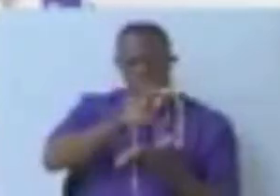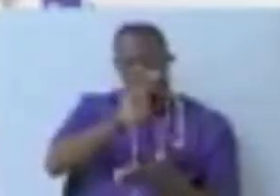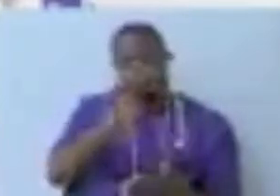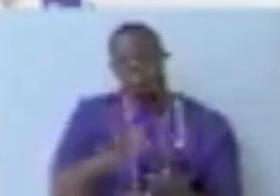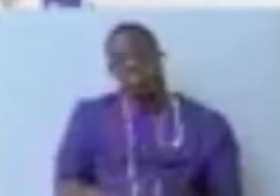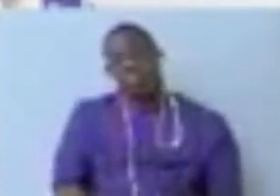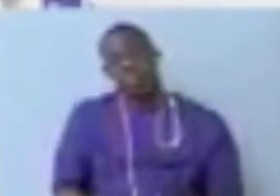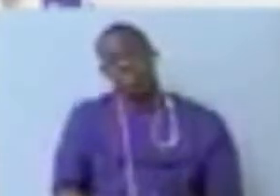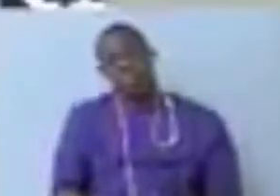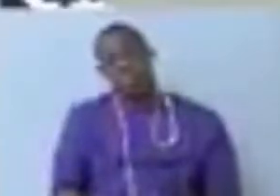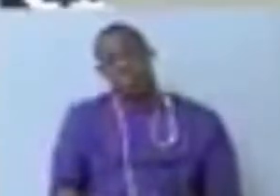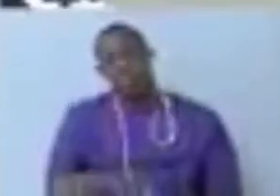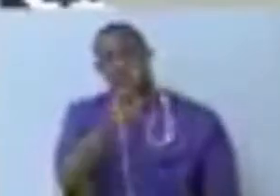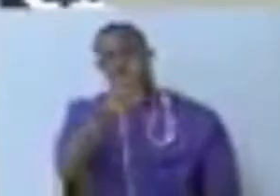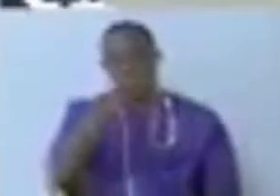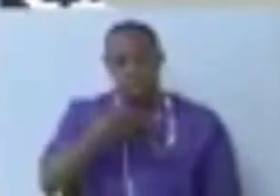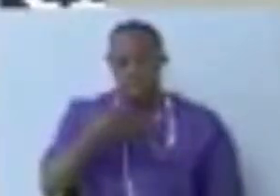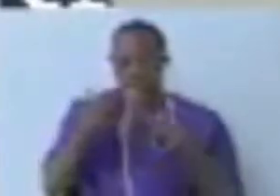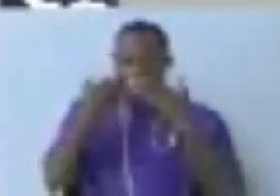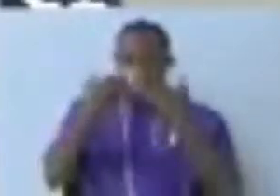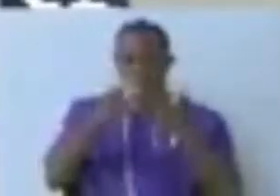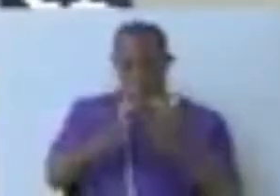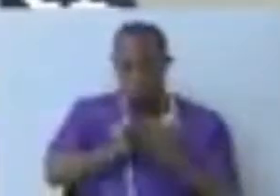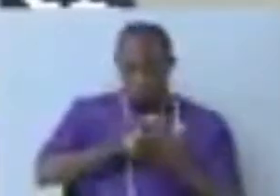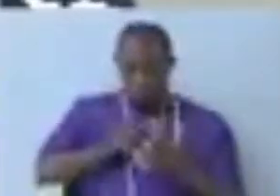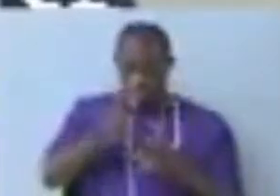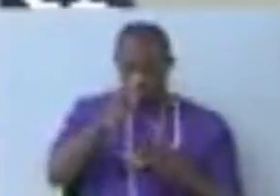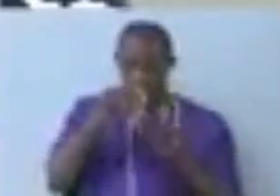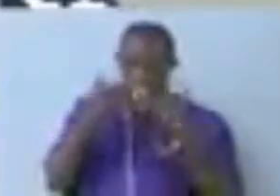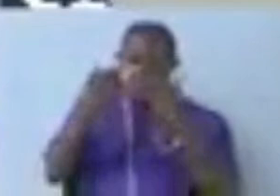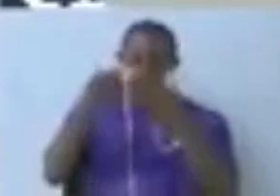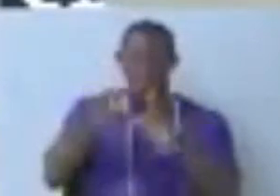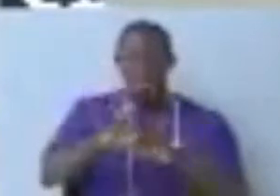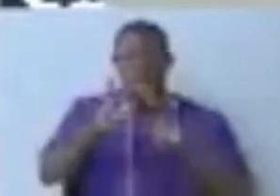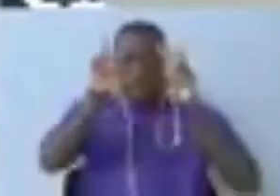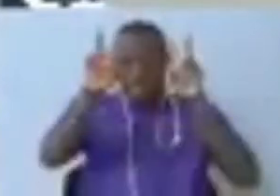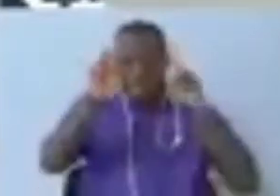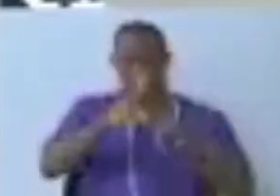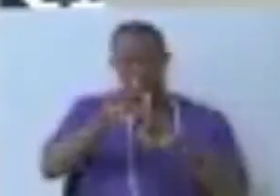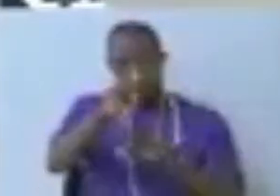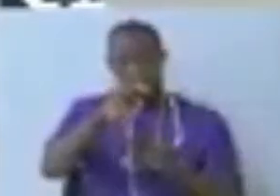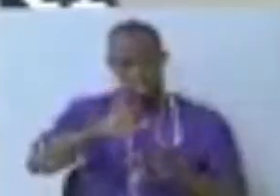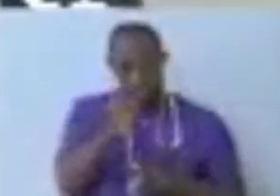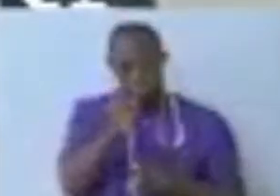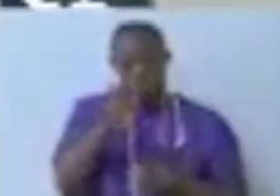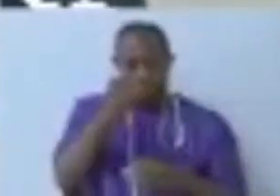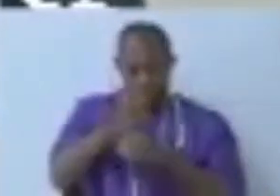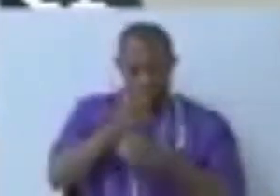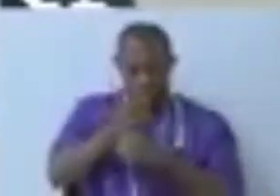Okay. You want to tell us that you told Jame that you refused to prepare these warrants? I told